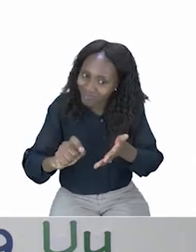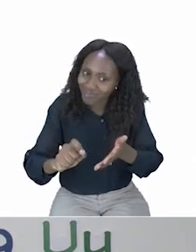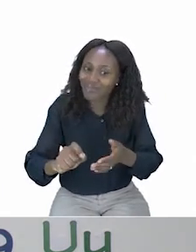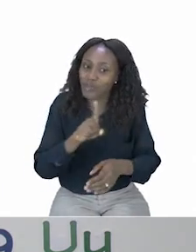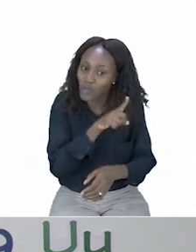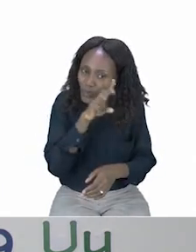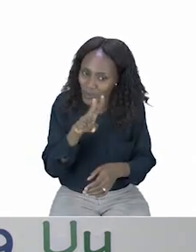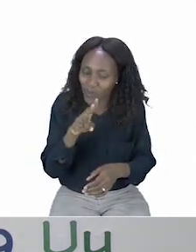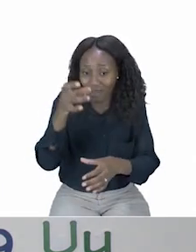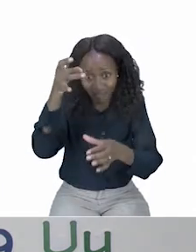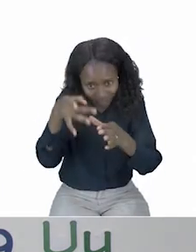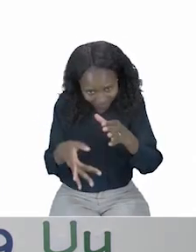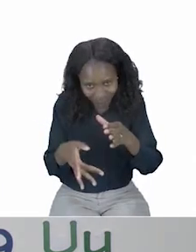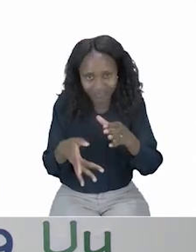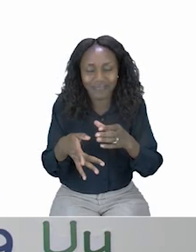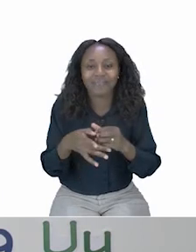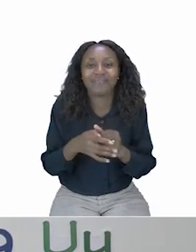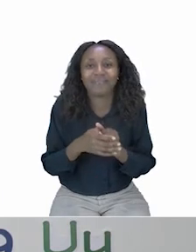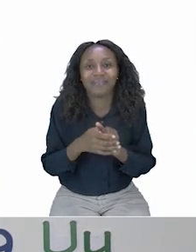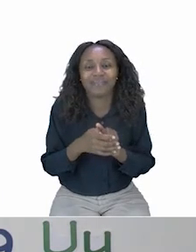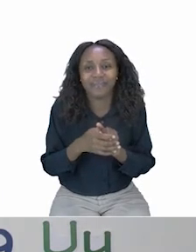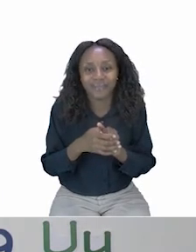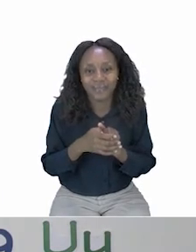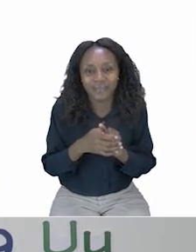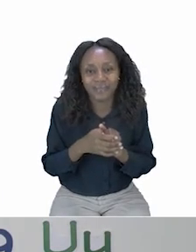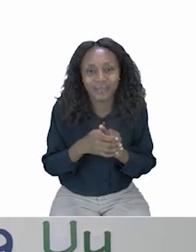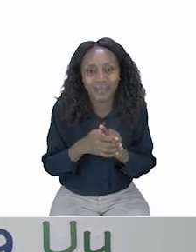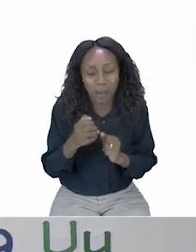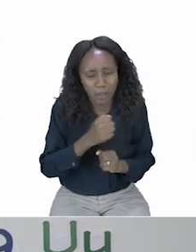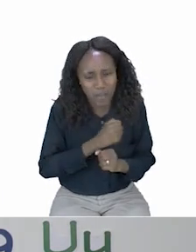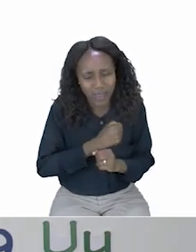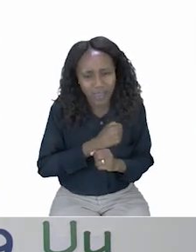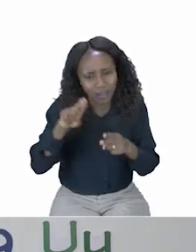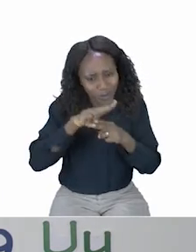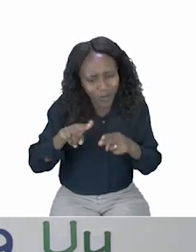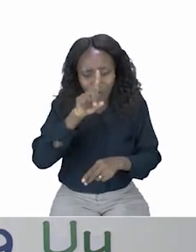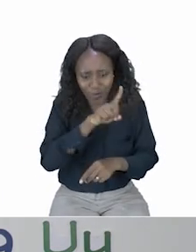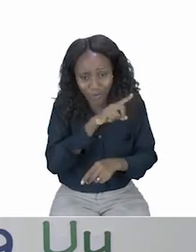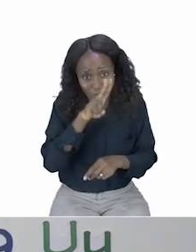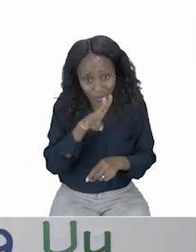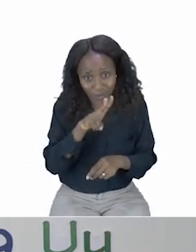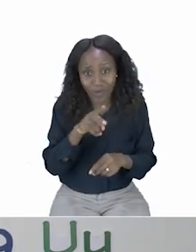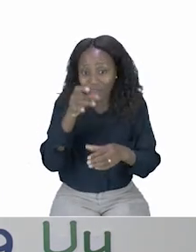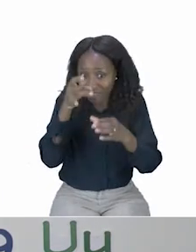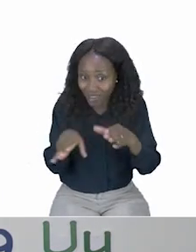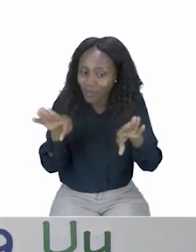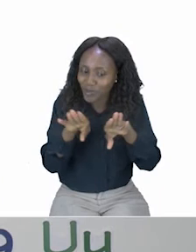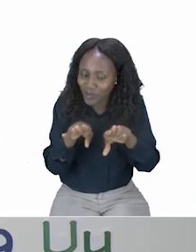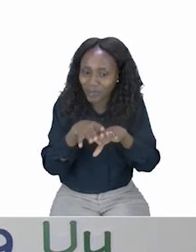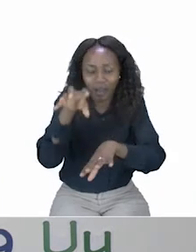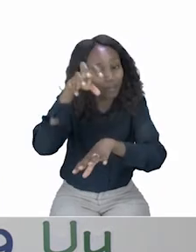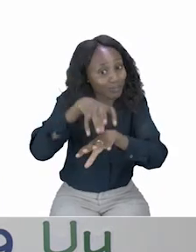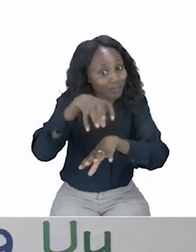12 eggs. So Mother needs 12 eggs to bake her